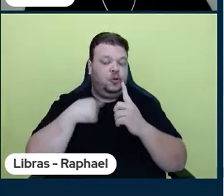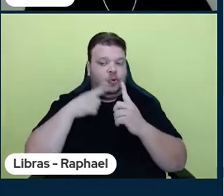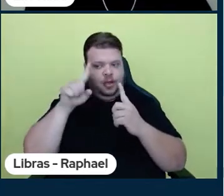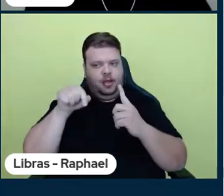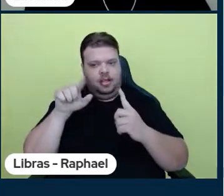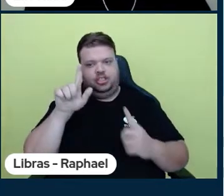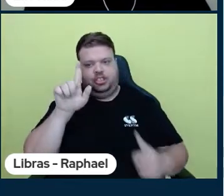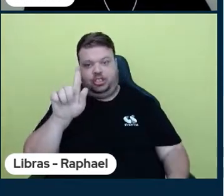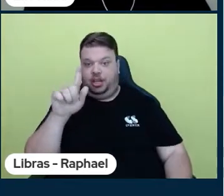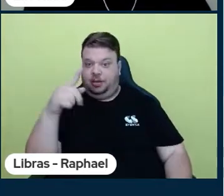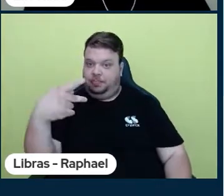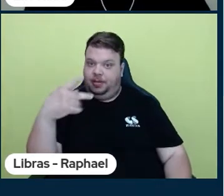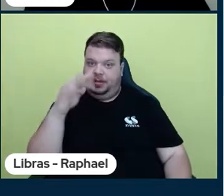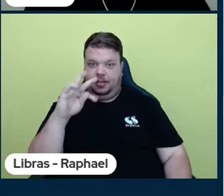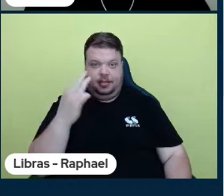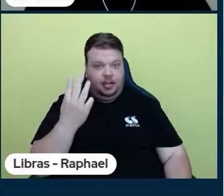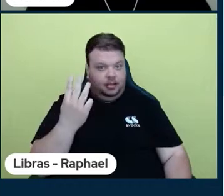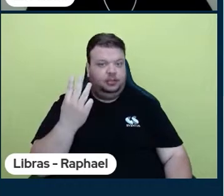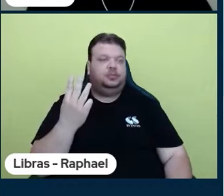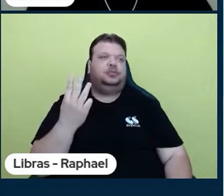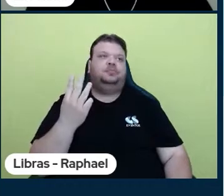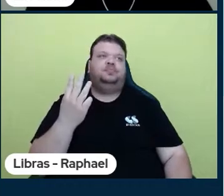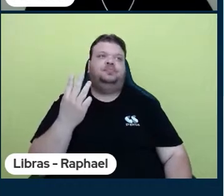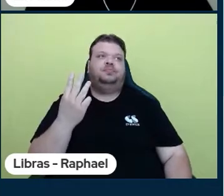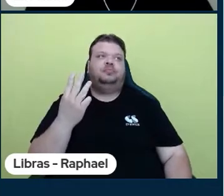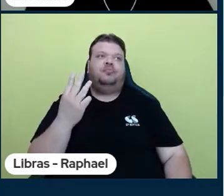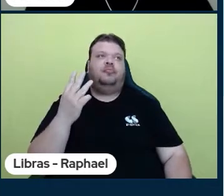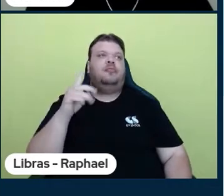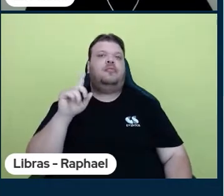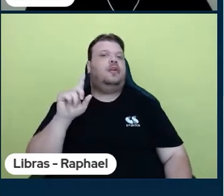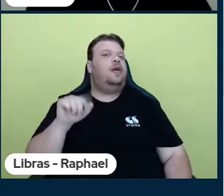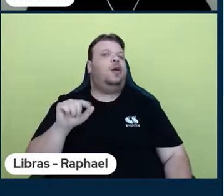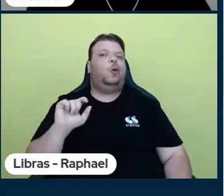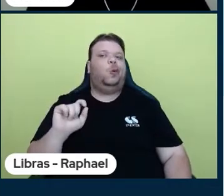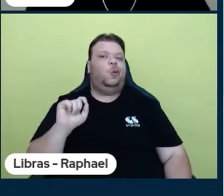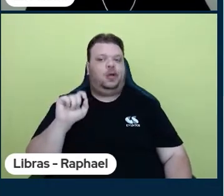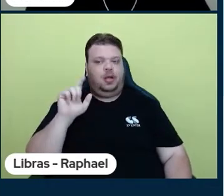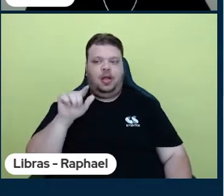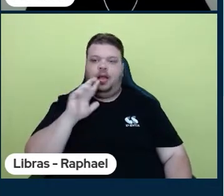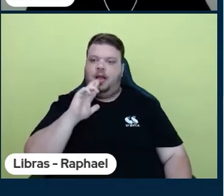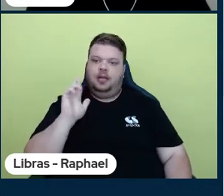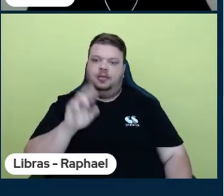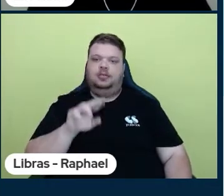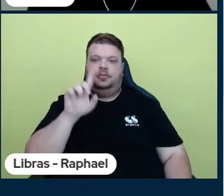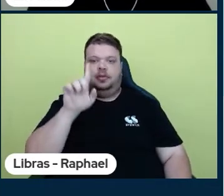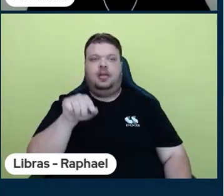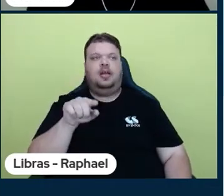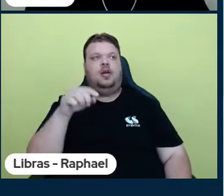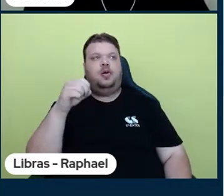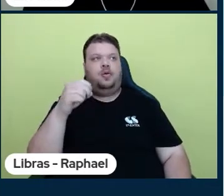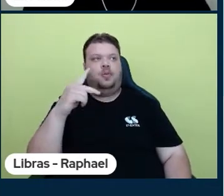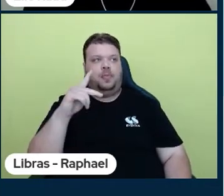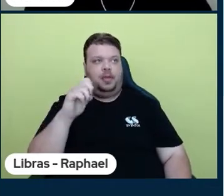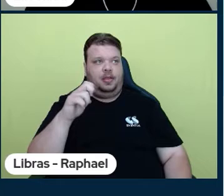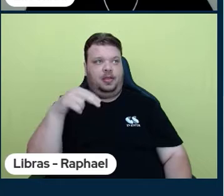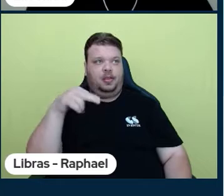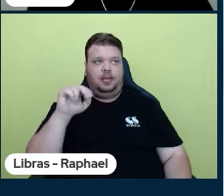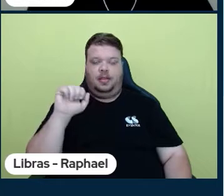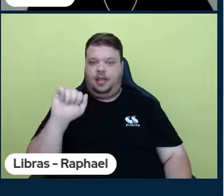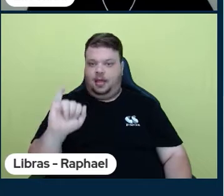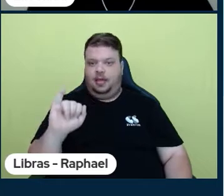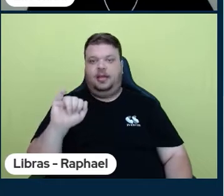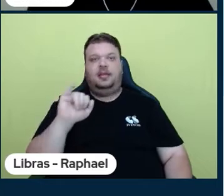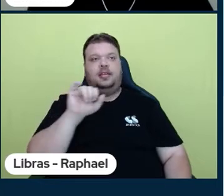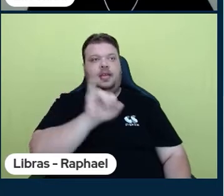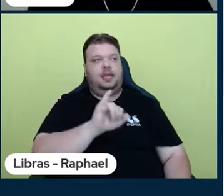another requirement from an SEO perspective. We want to have a knowledge panel. The knowledge